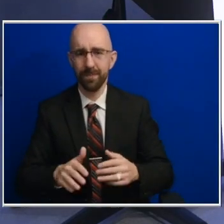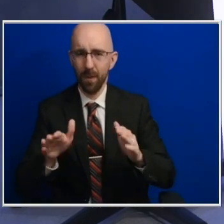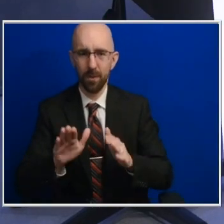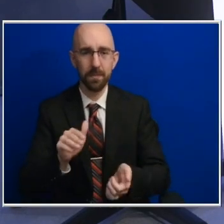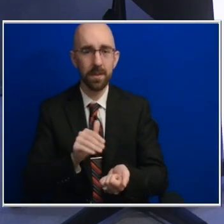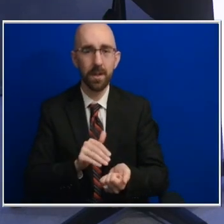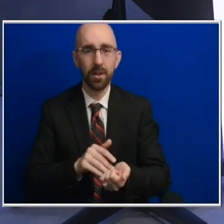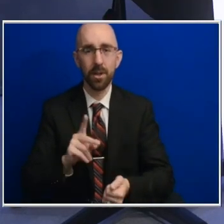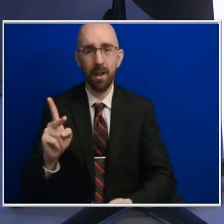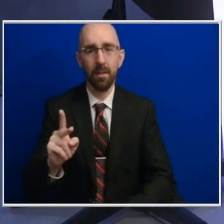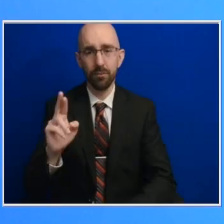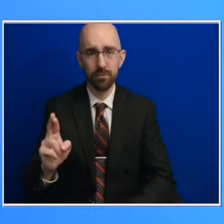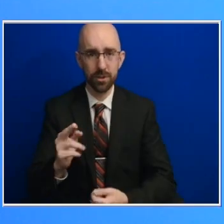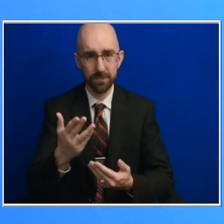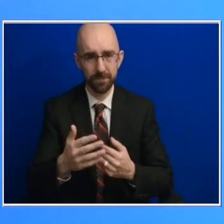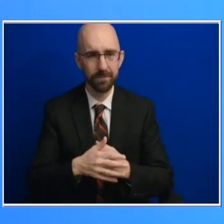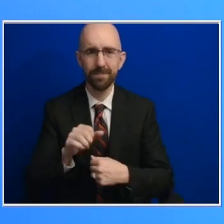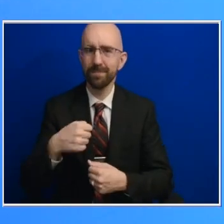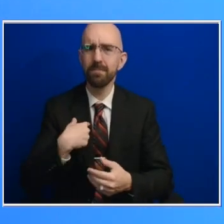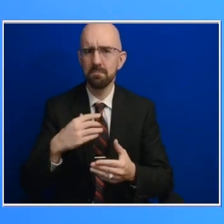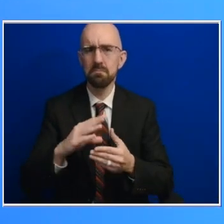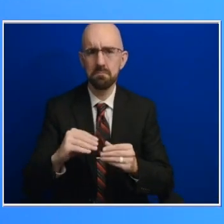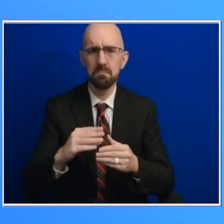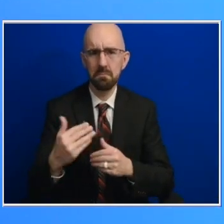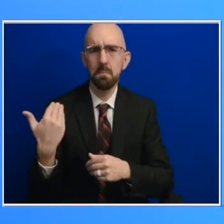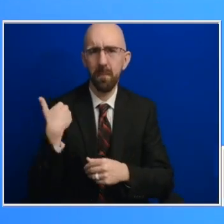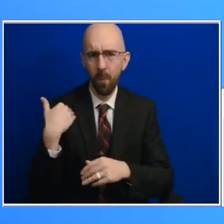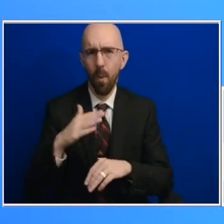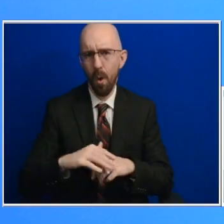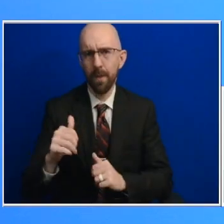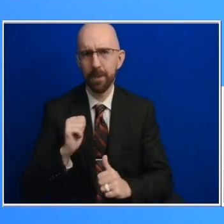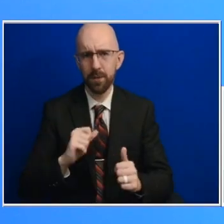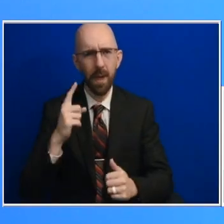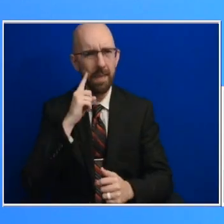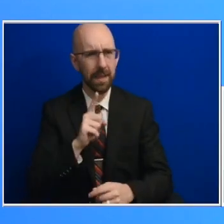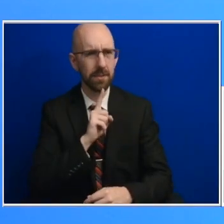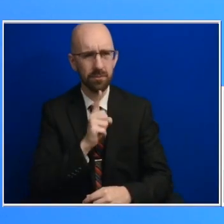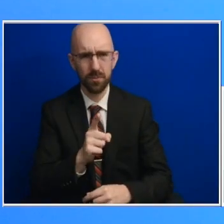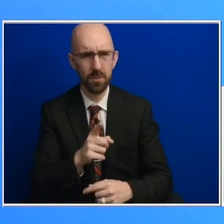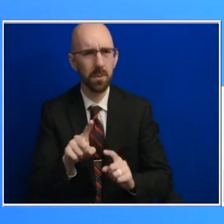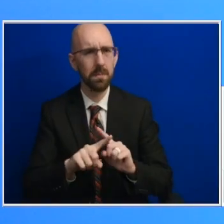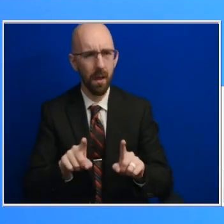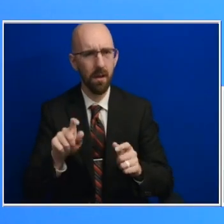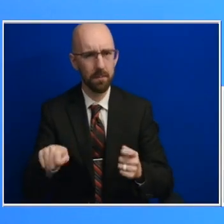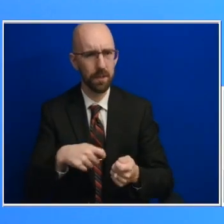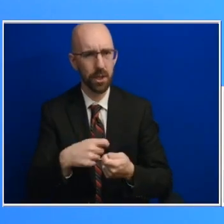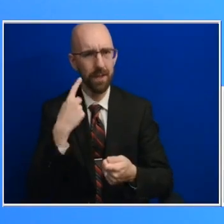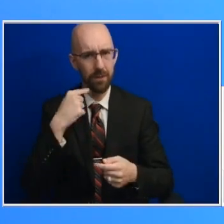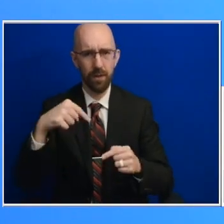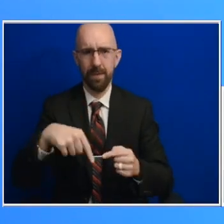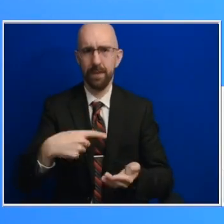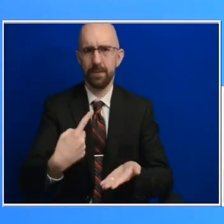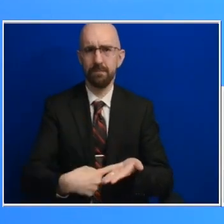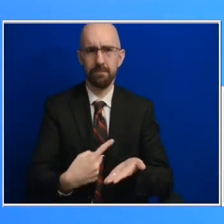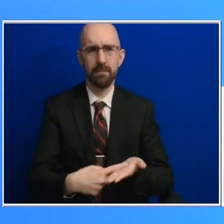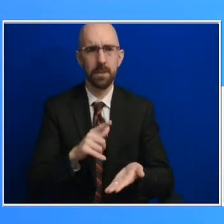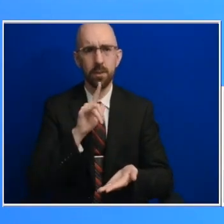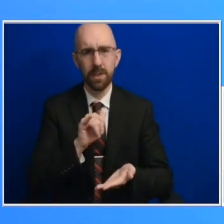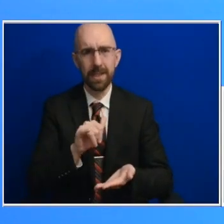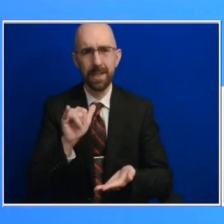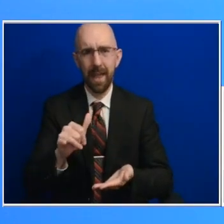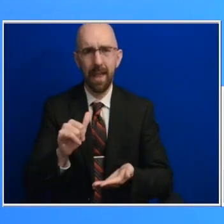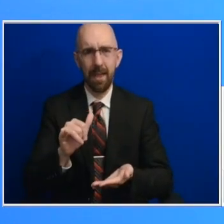Yeah, so I've said this on the show before, and I think it holds true always, but particularly for this conversation, and that's really that movement is